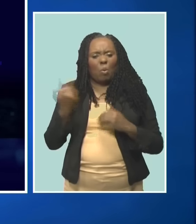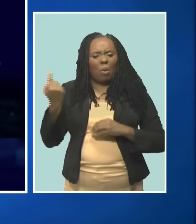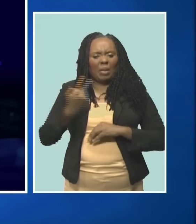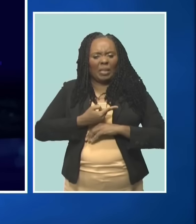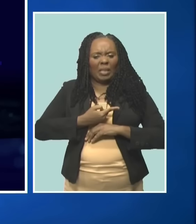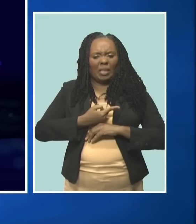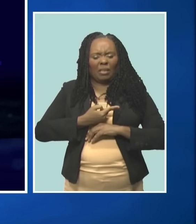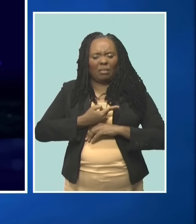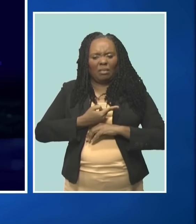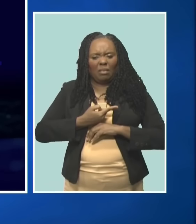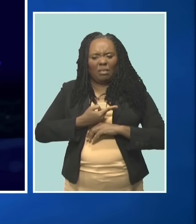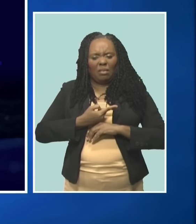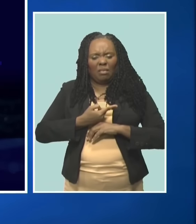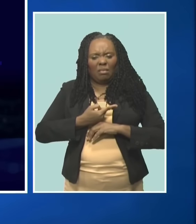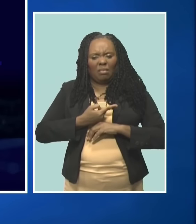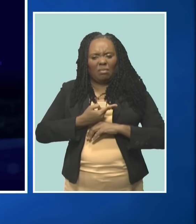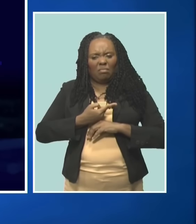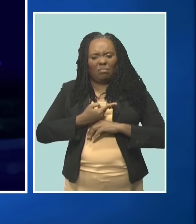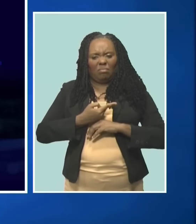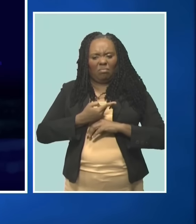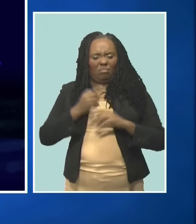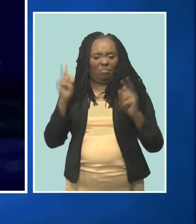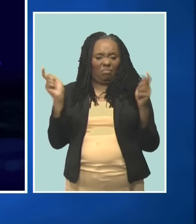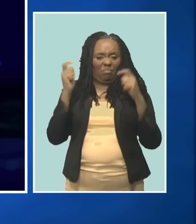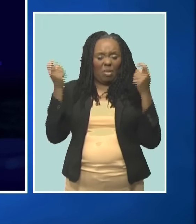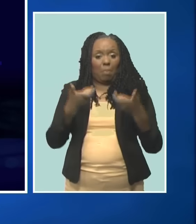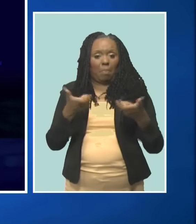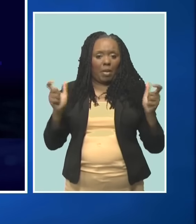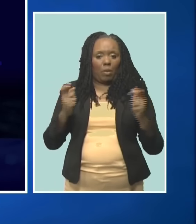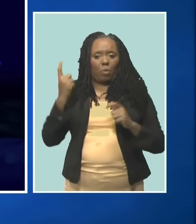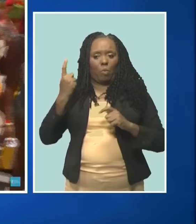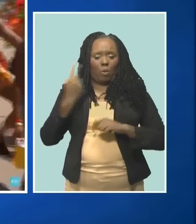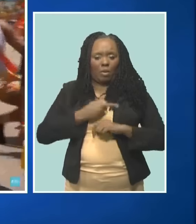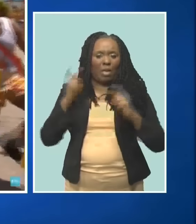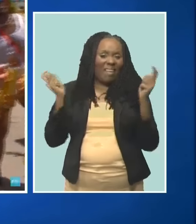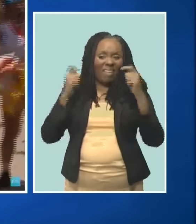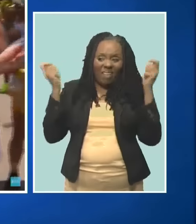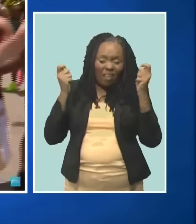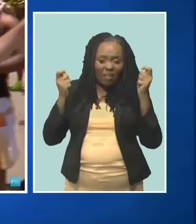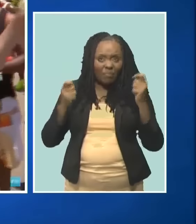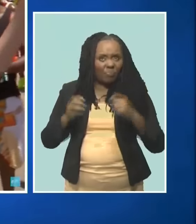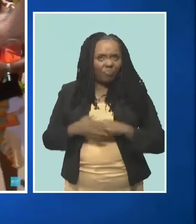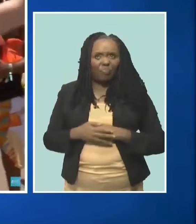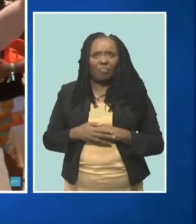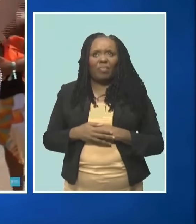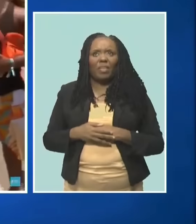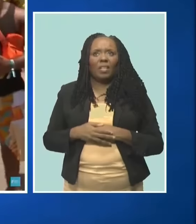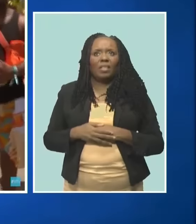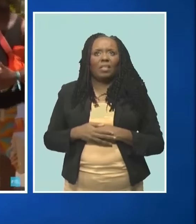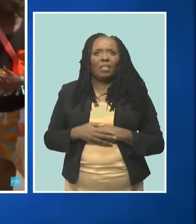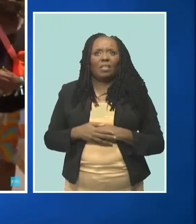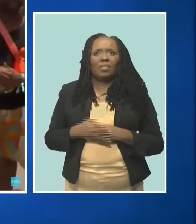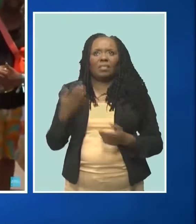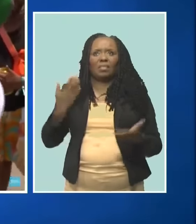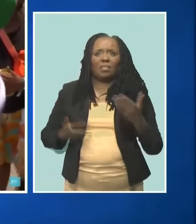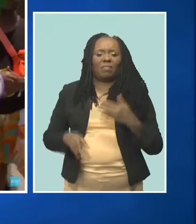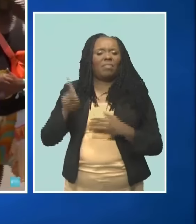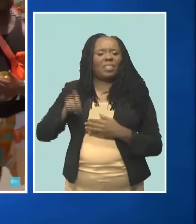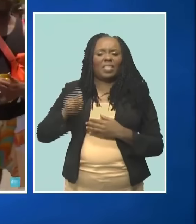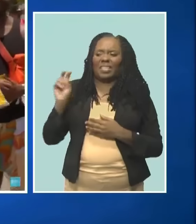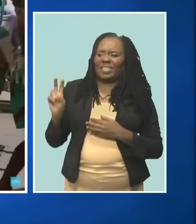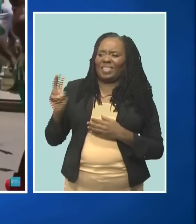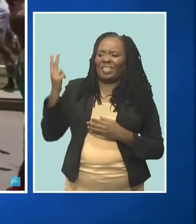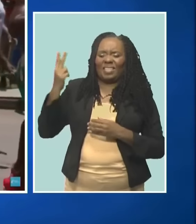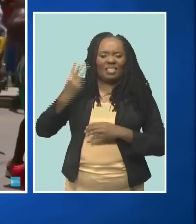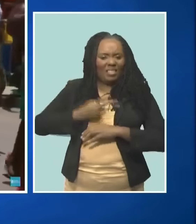carnival. I think that we are at the stage where absolutely we need to explore the second day. And again, what I said